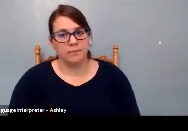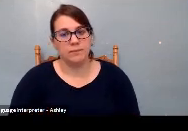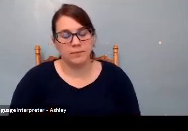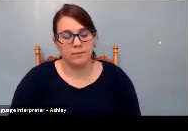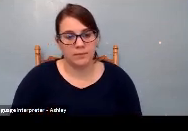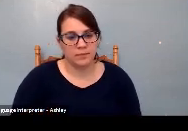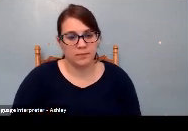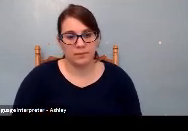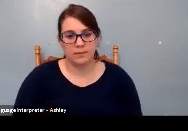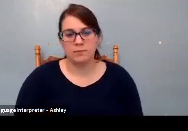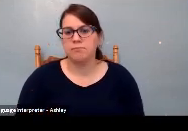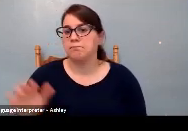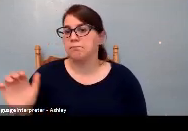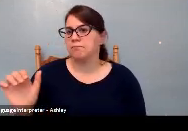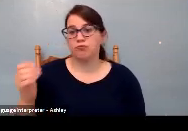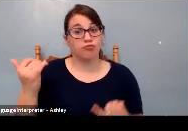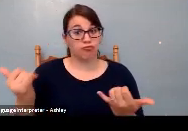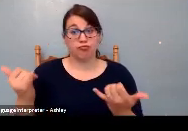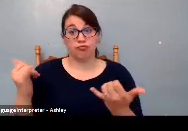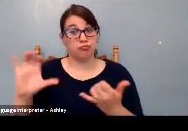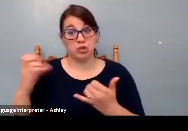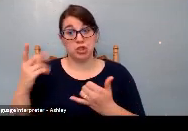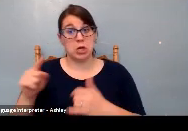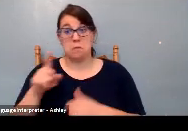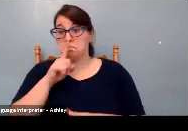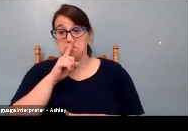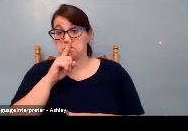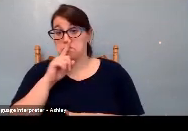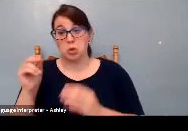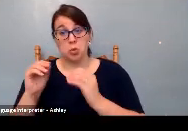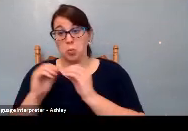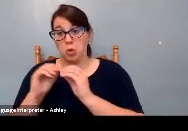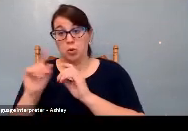And there are no other questions at this time, Roxanne. Okay.